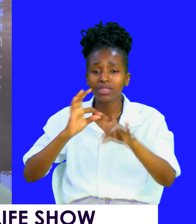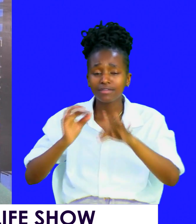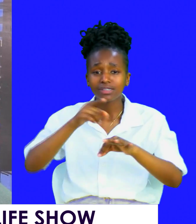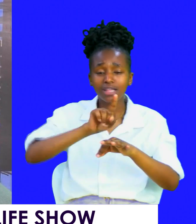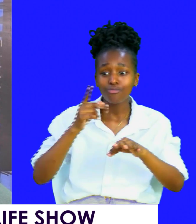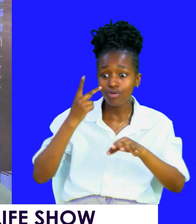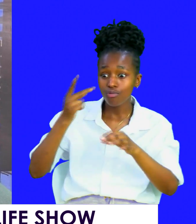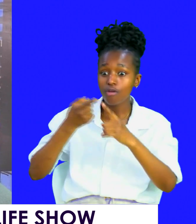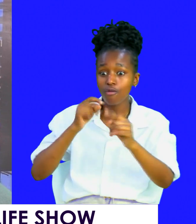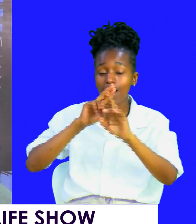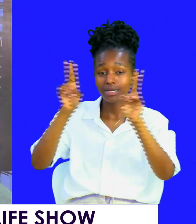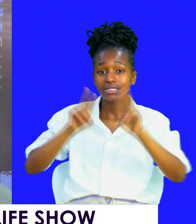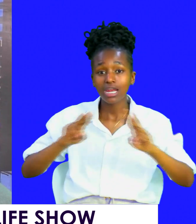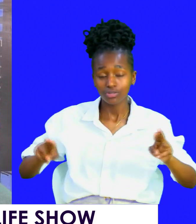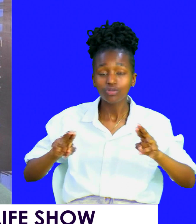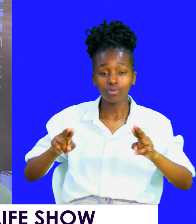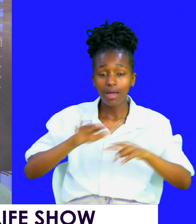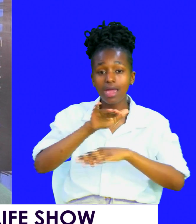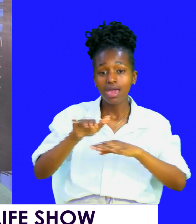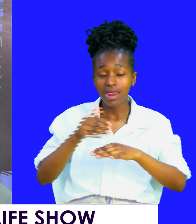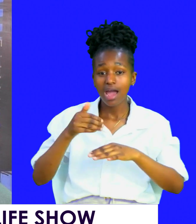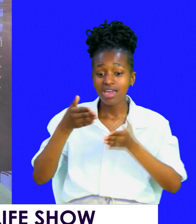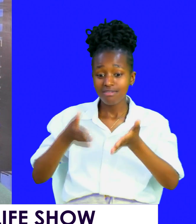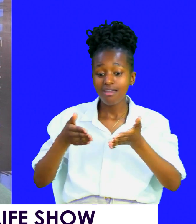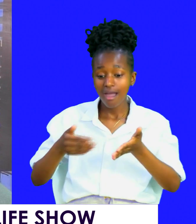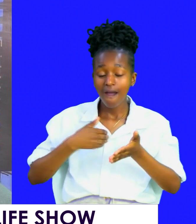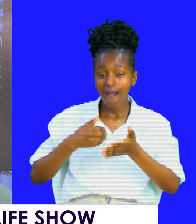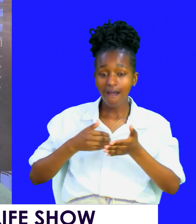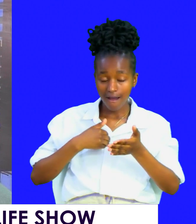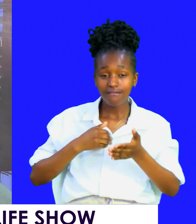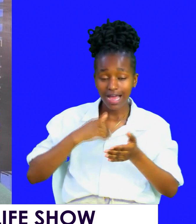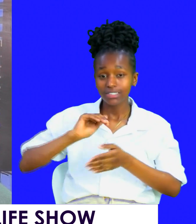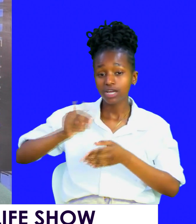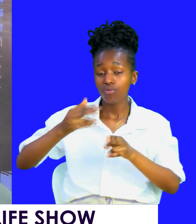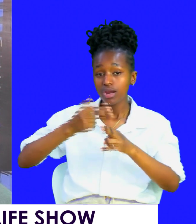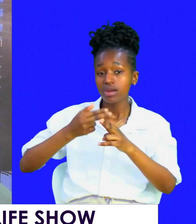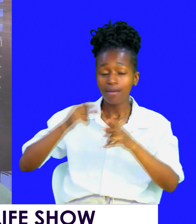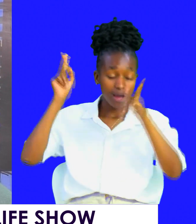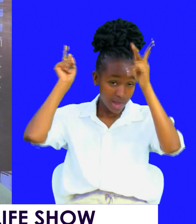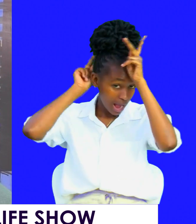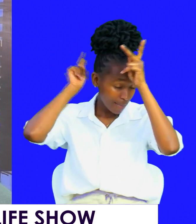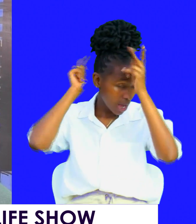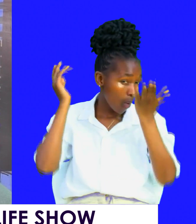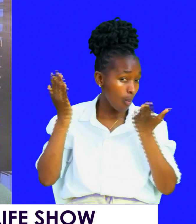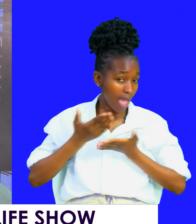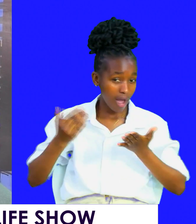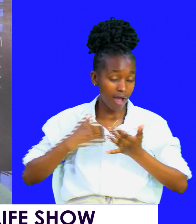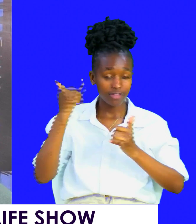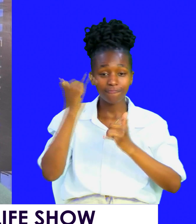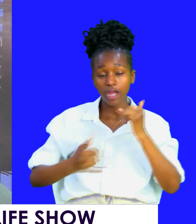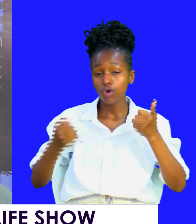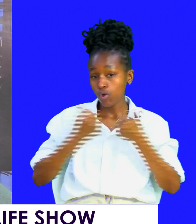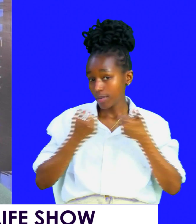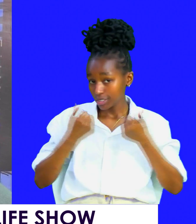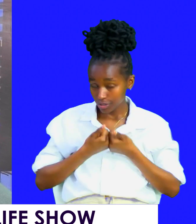platform, we have a town in Kenya called Kakamega, and our finals for the schools were held in this town. And